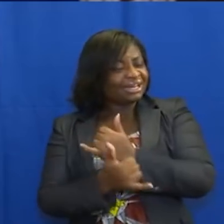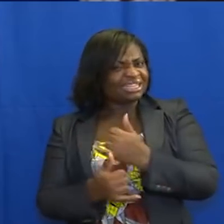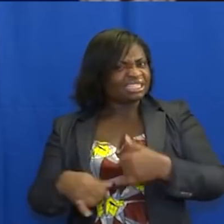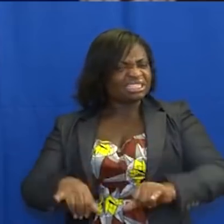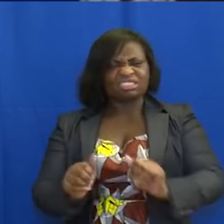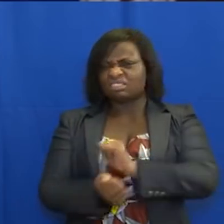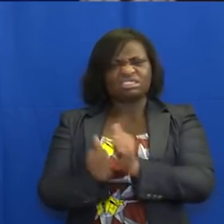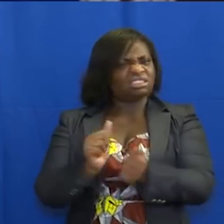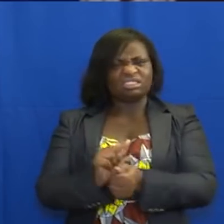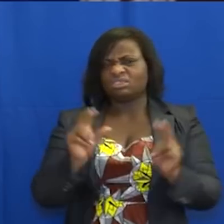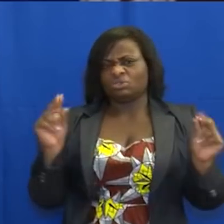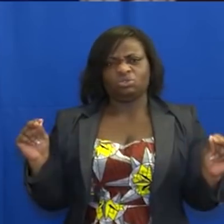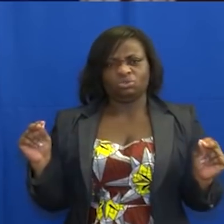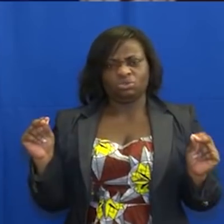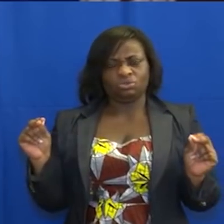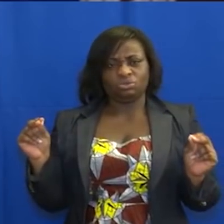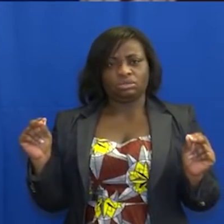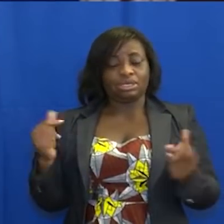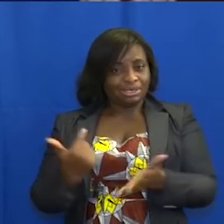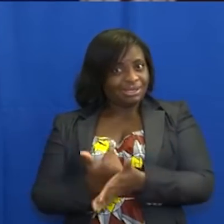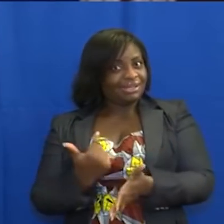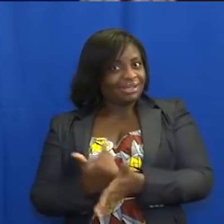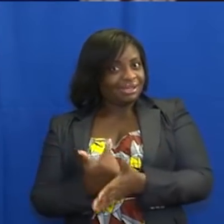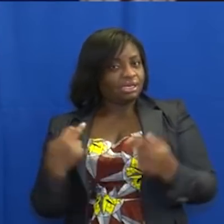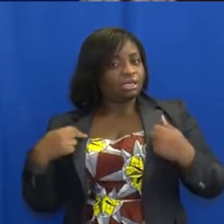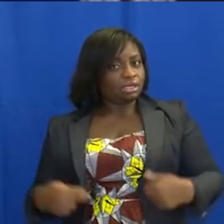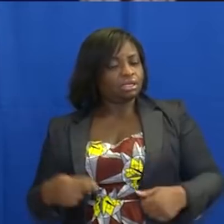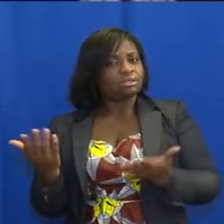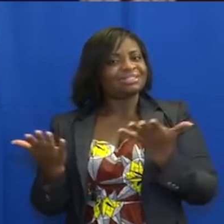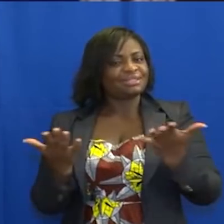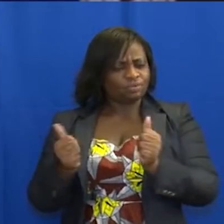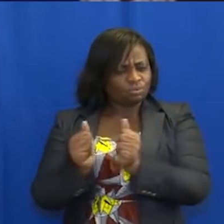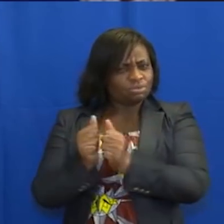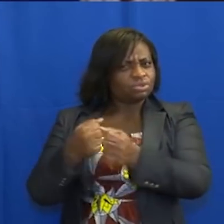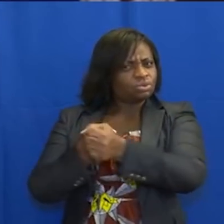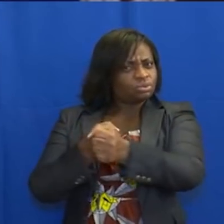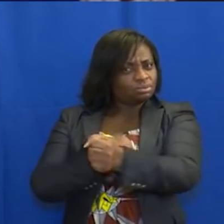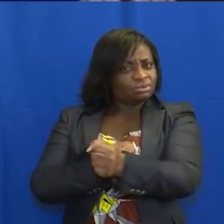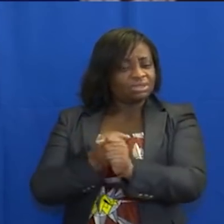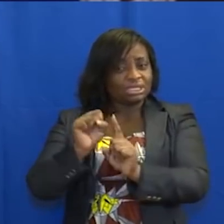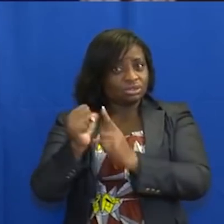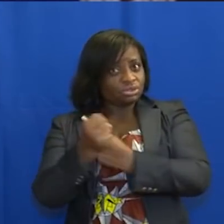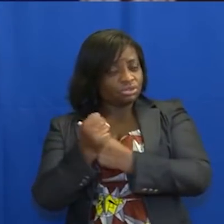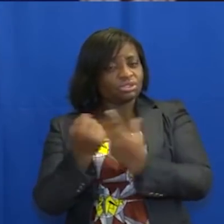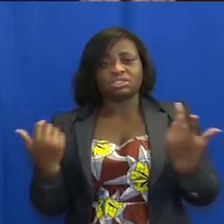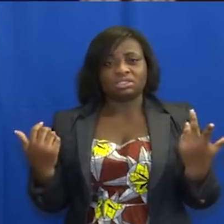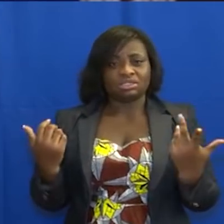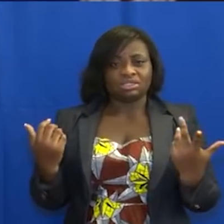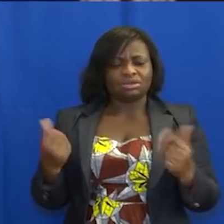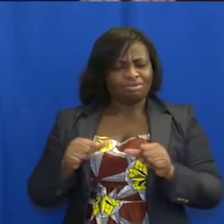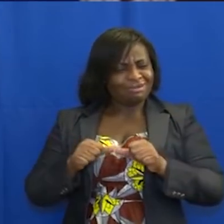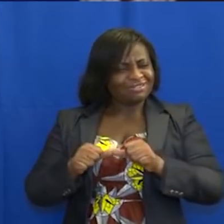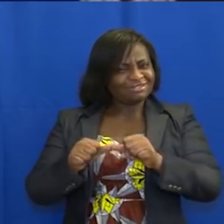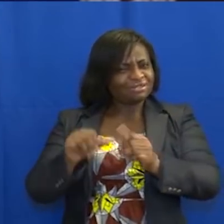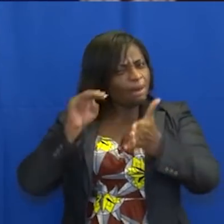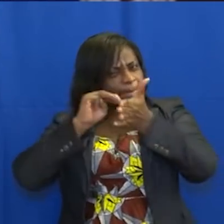has still not changed. The Ghana Health Service, with the support of relevant institutions,